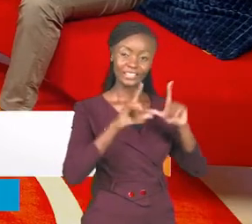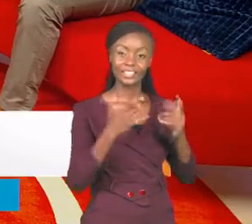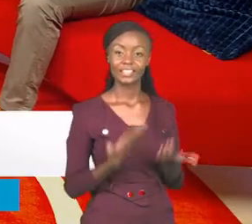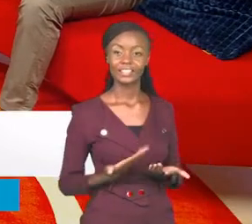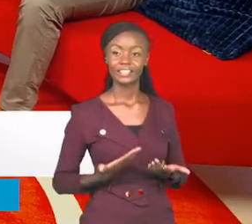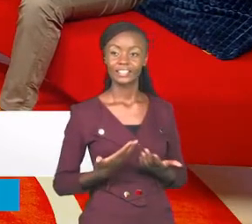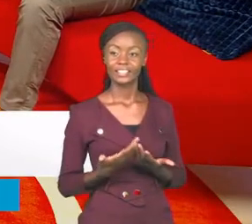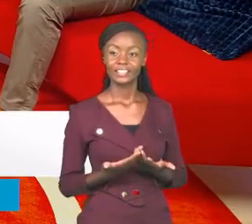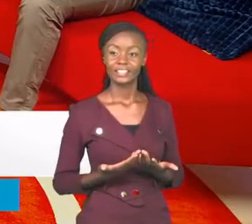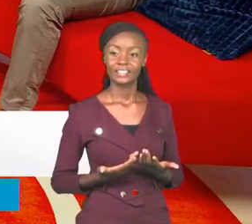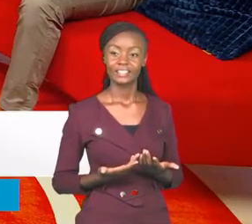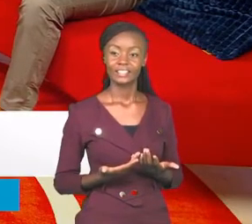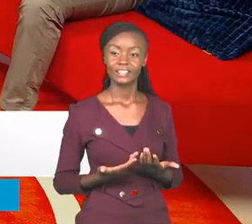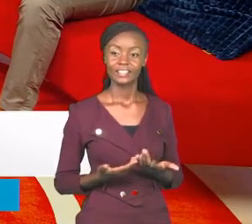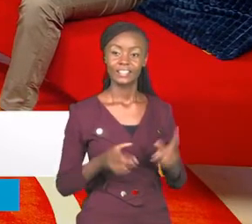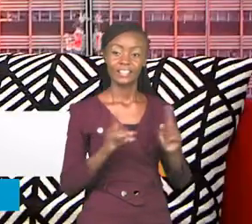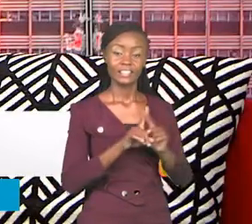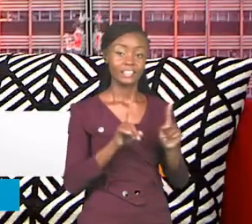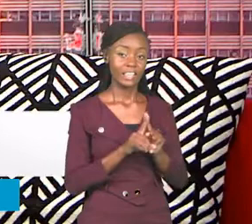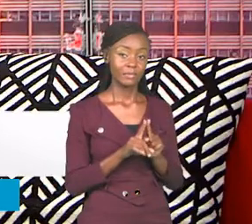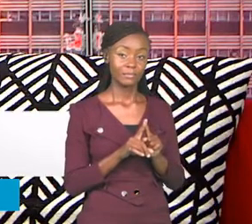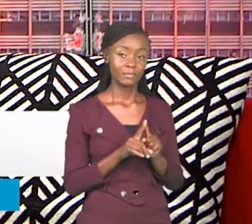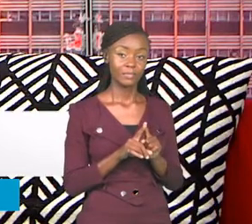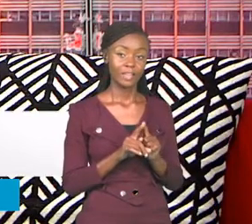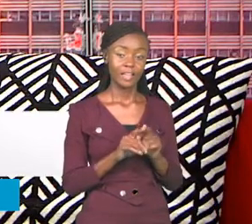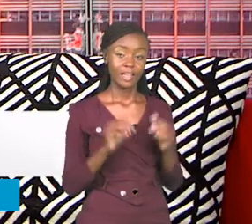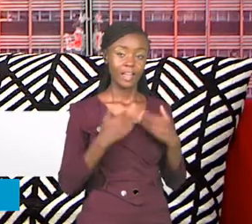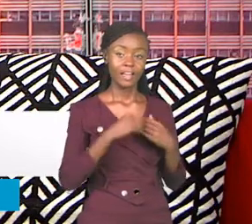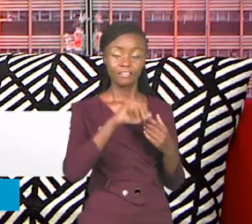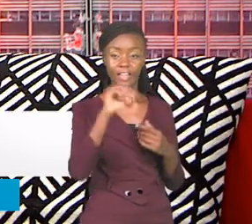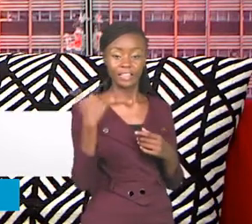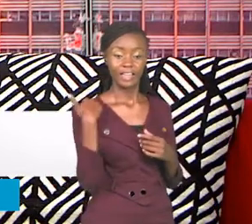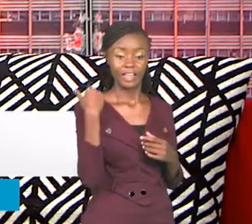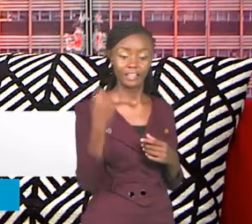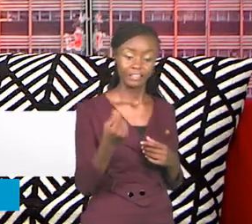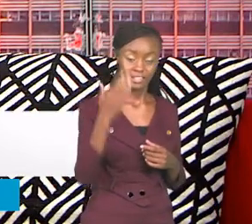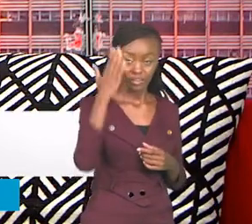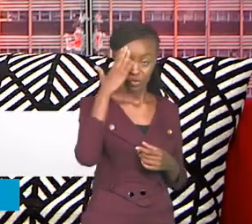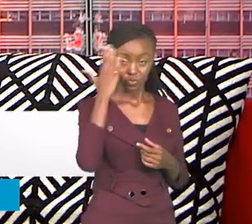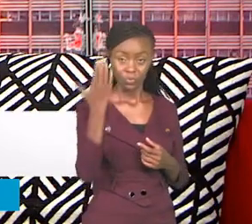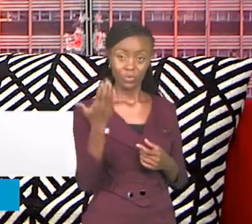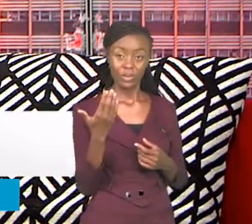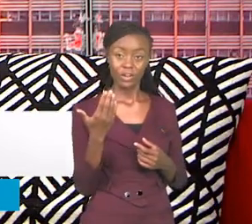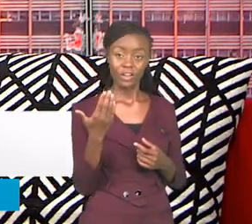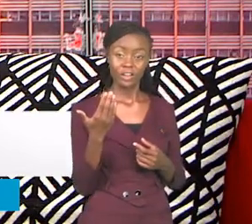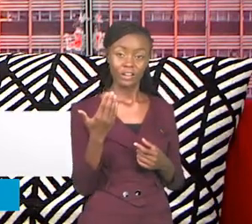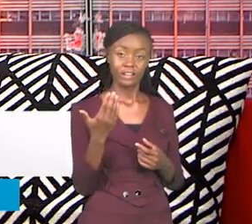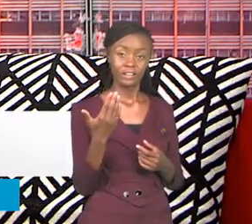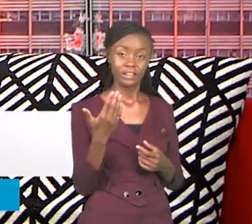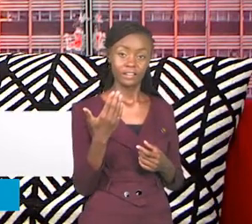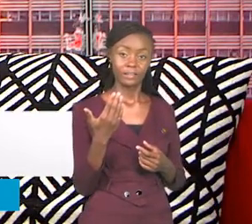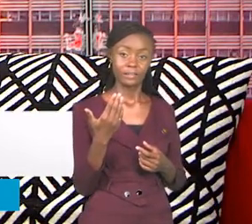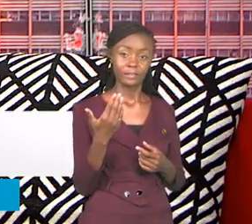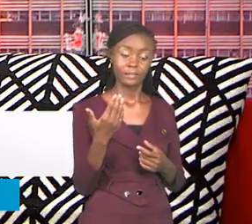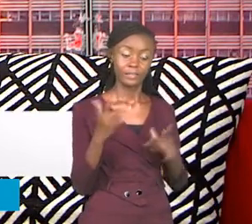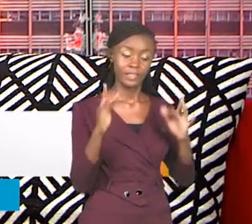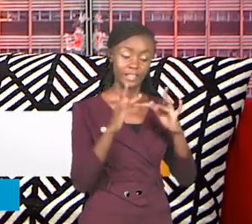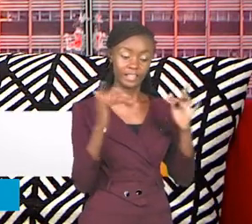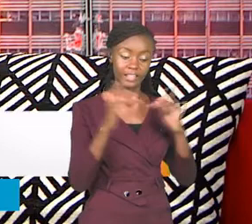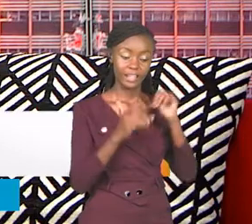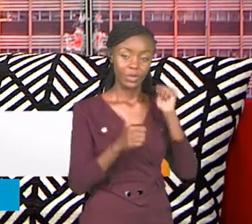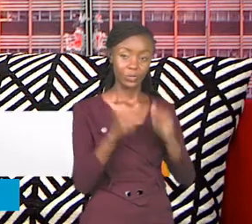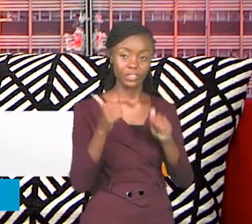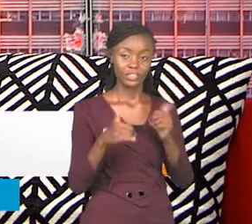them. And don't forget, the instant fines are also coming up. Mm-hmm. And instant fines will be tied to so many other